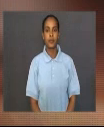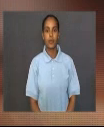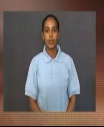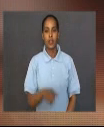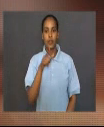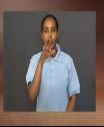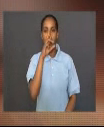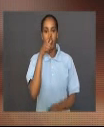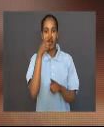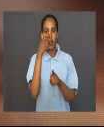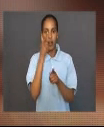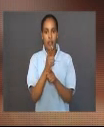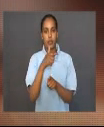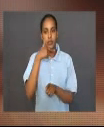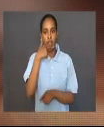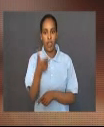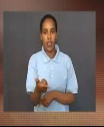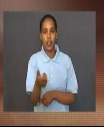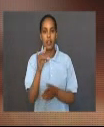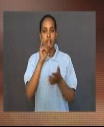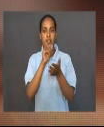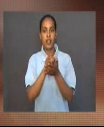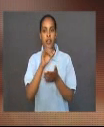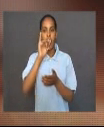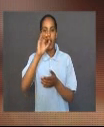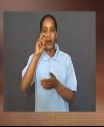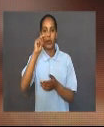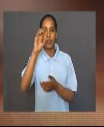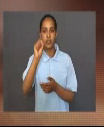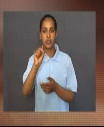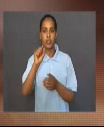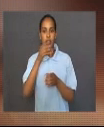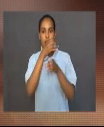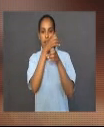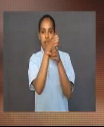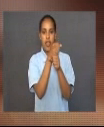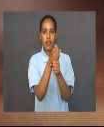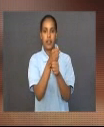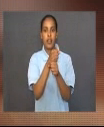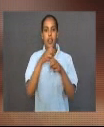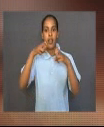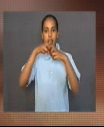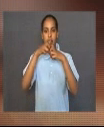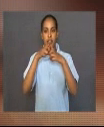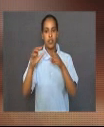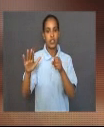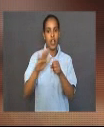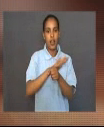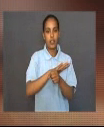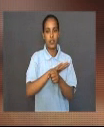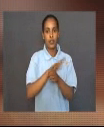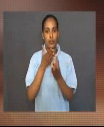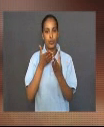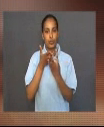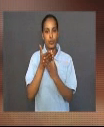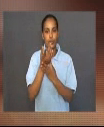You were right to say that the ions carry the electrical charge